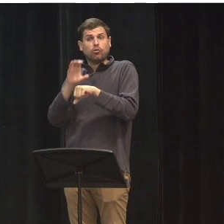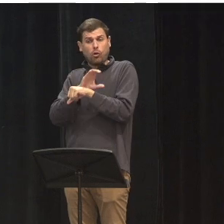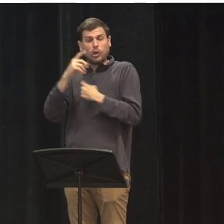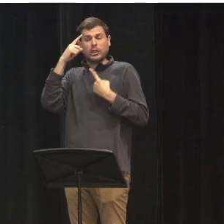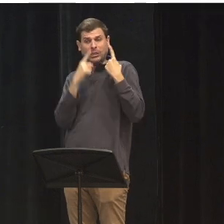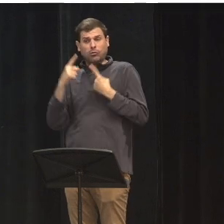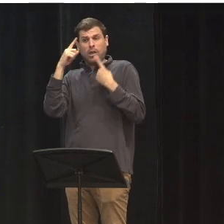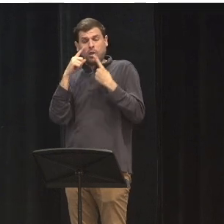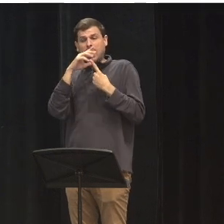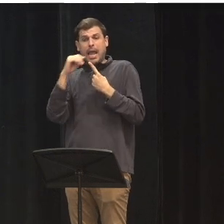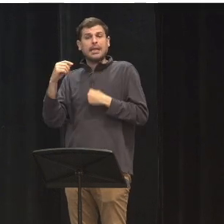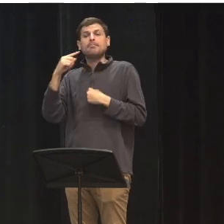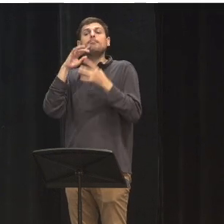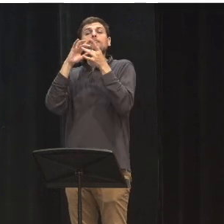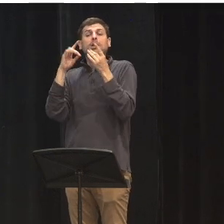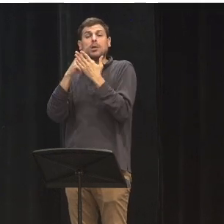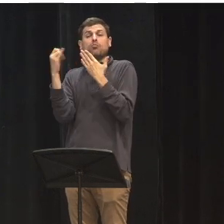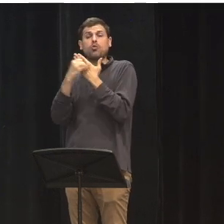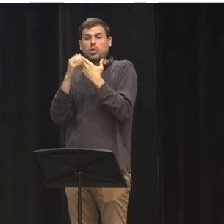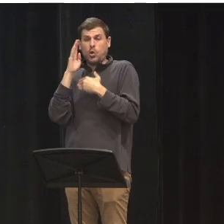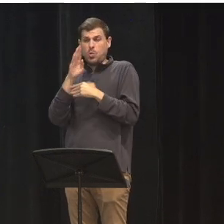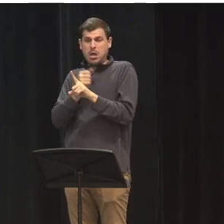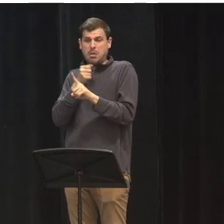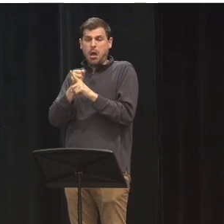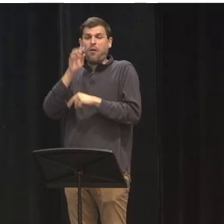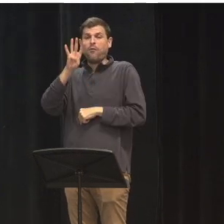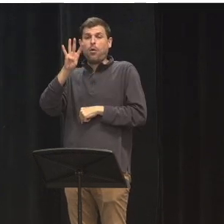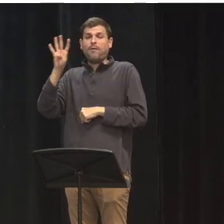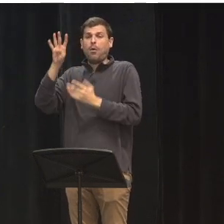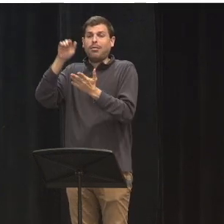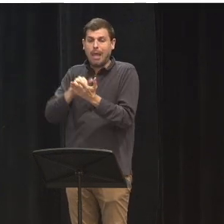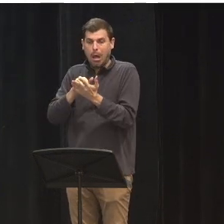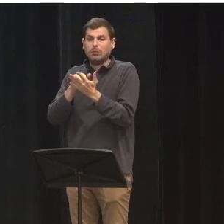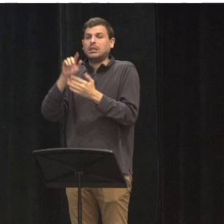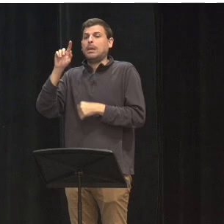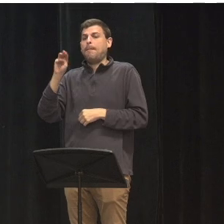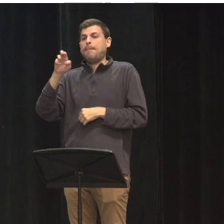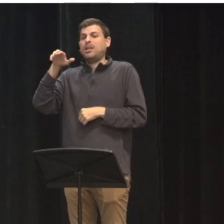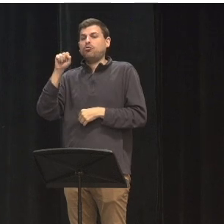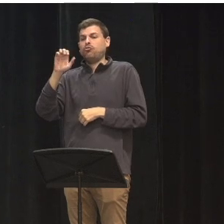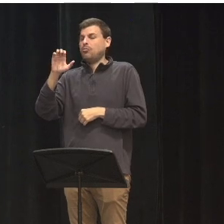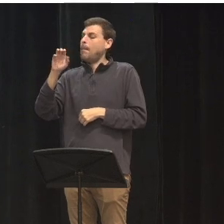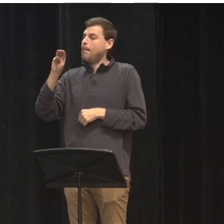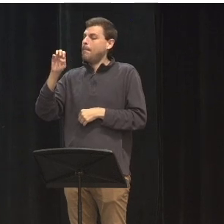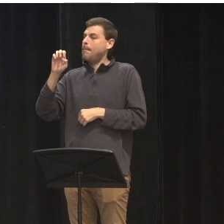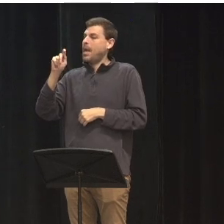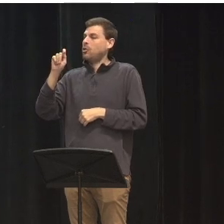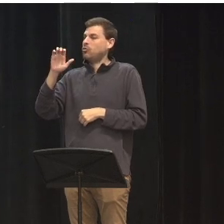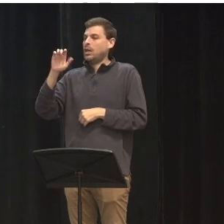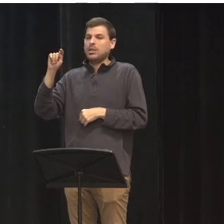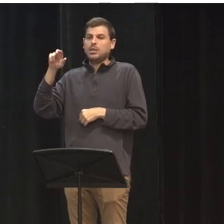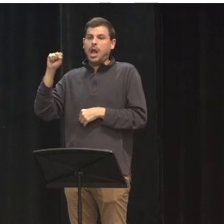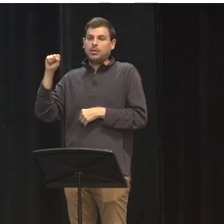the project's addition of over 44,000 metric tons, rather, of CO2 into the environment, but there seems to be